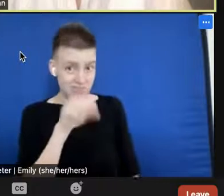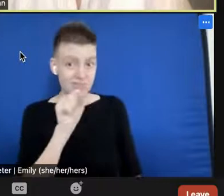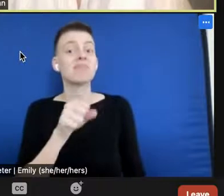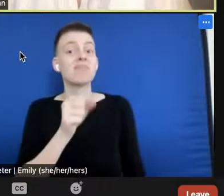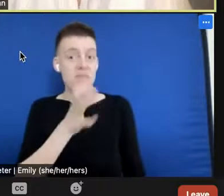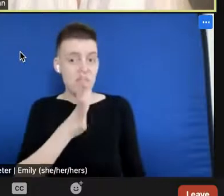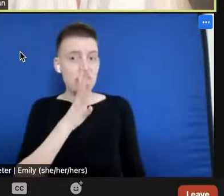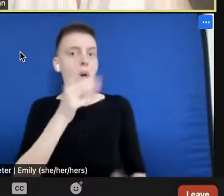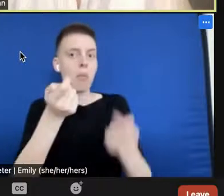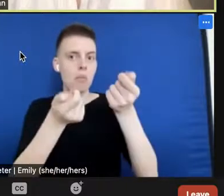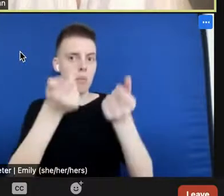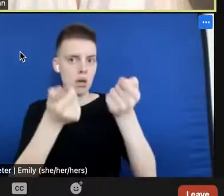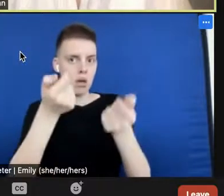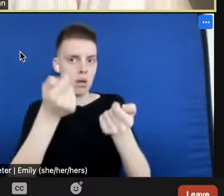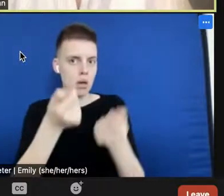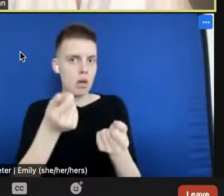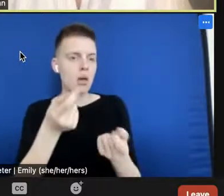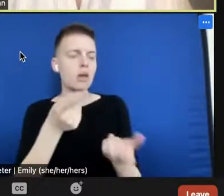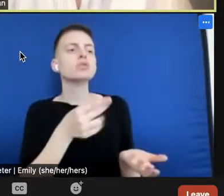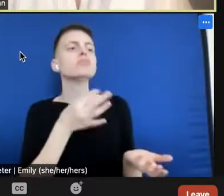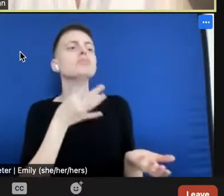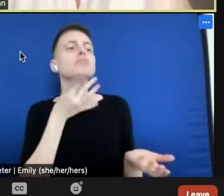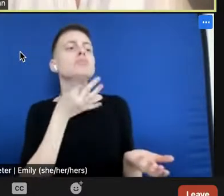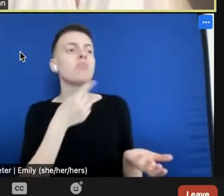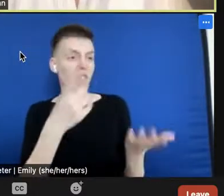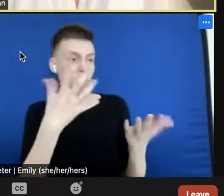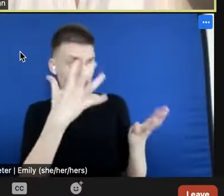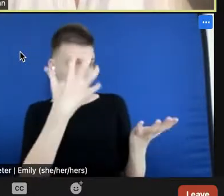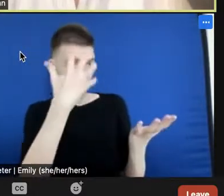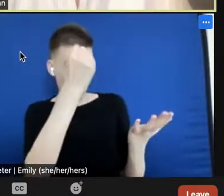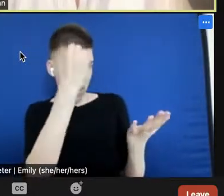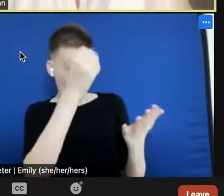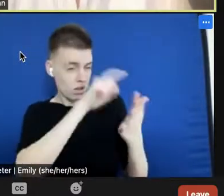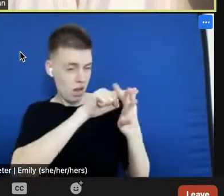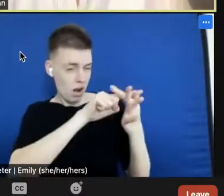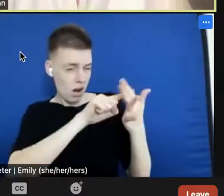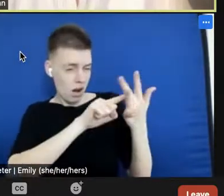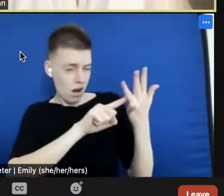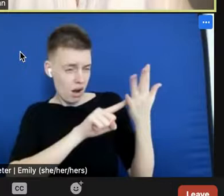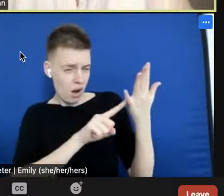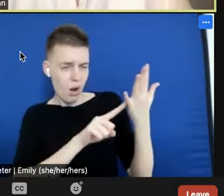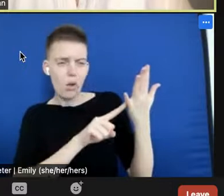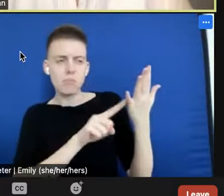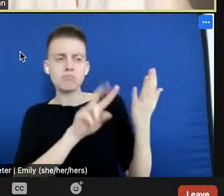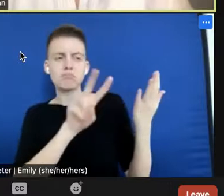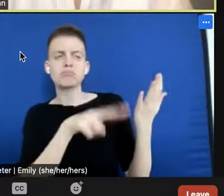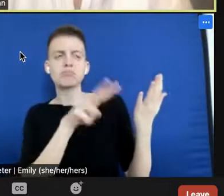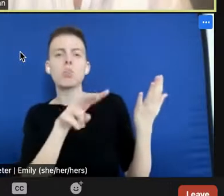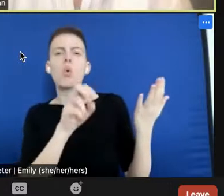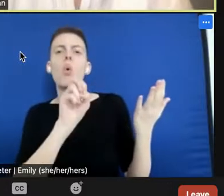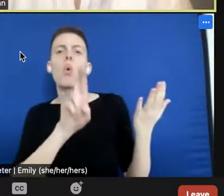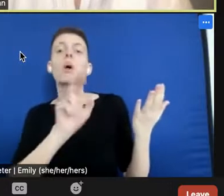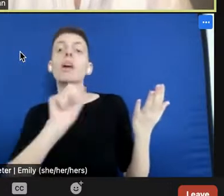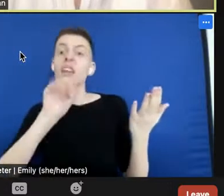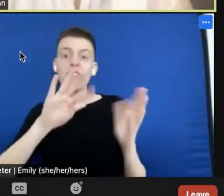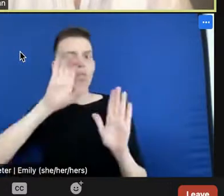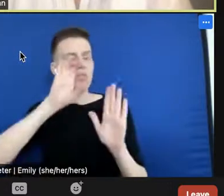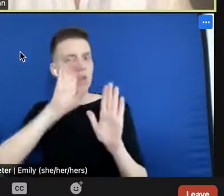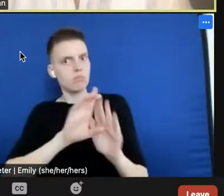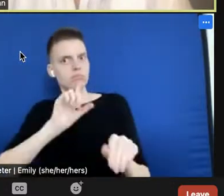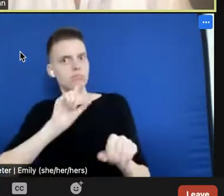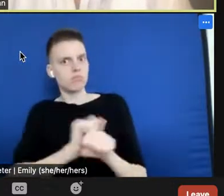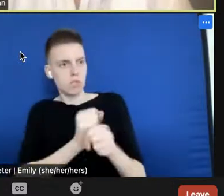if her son truly had motor memory for all of those things, or whether they were helpful to him in some